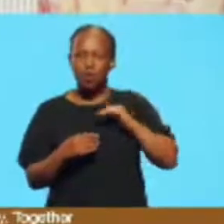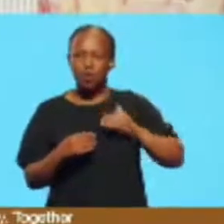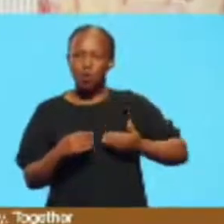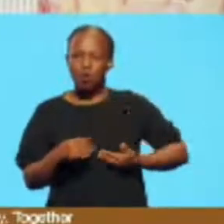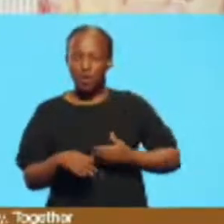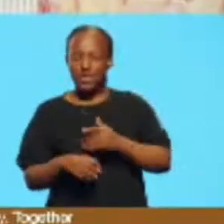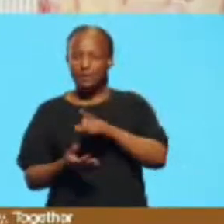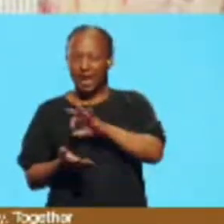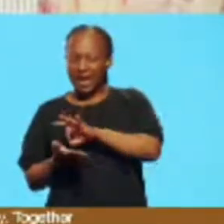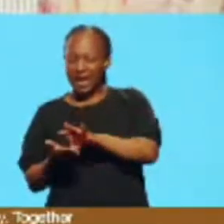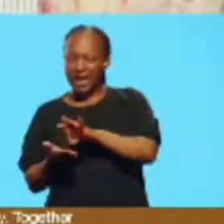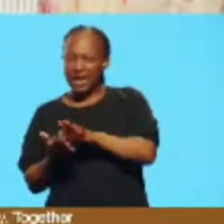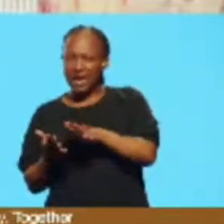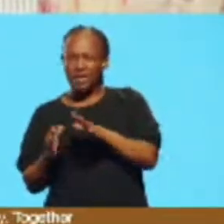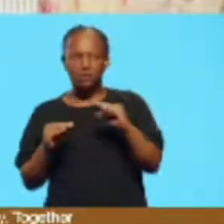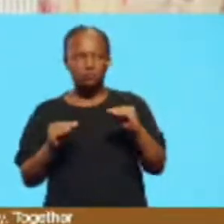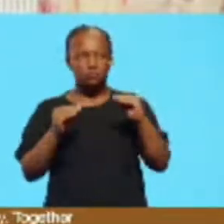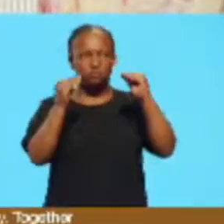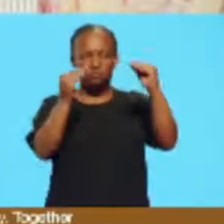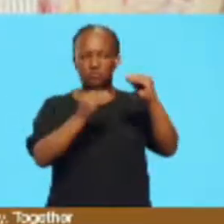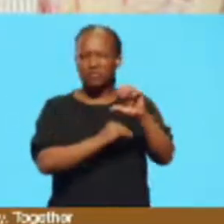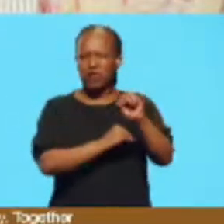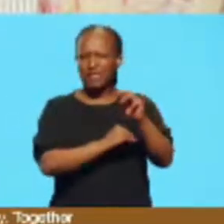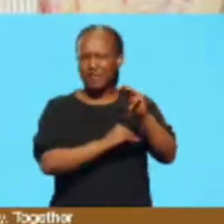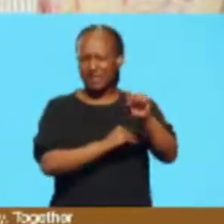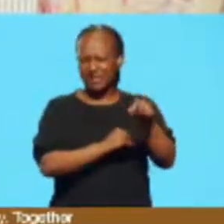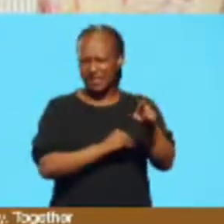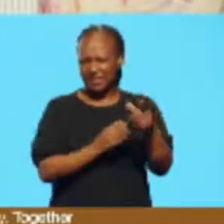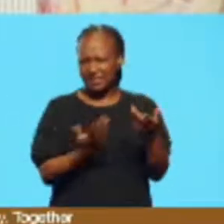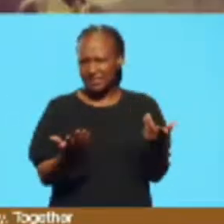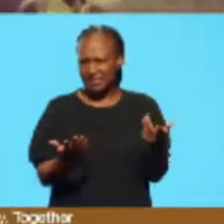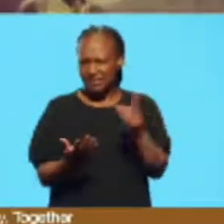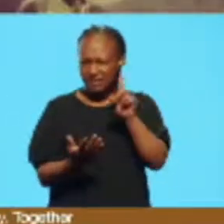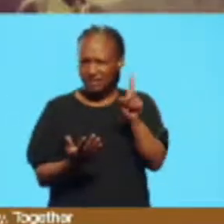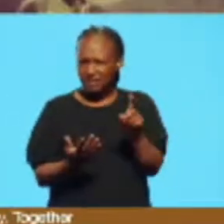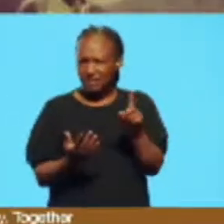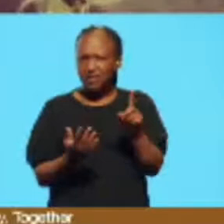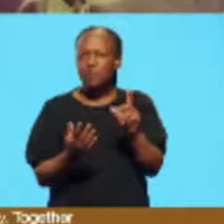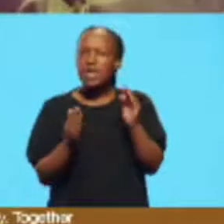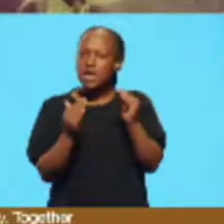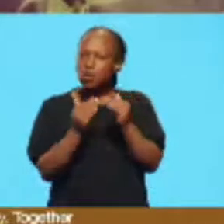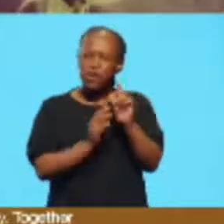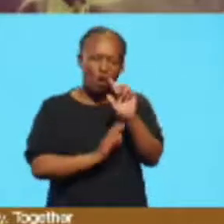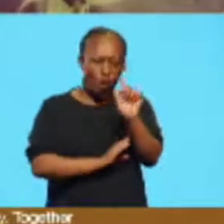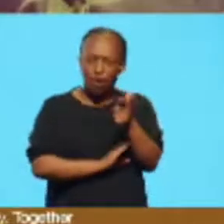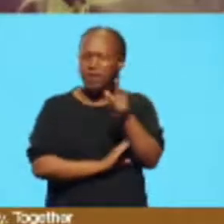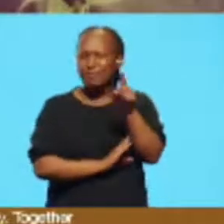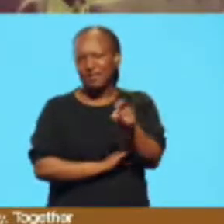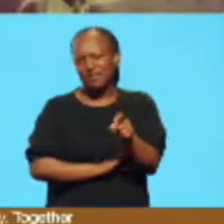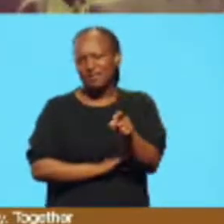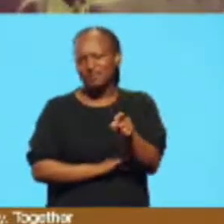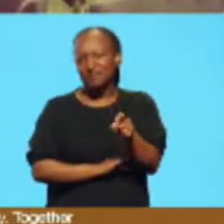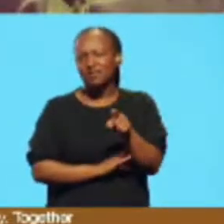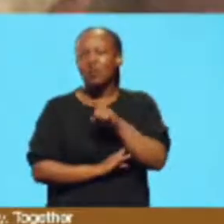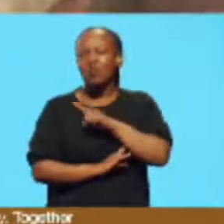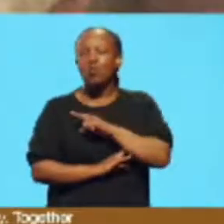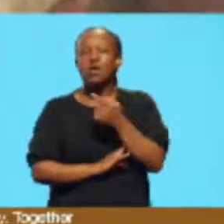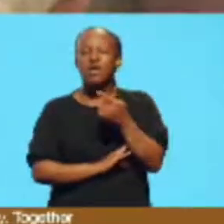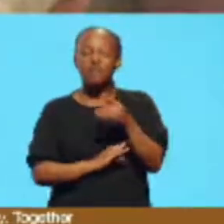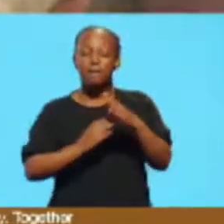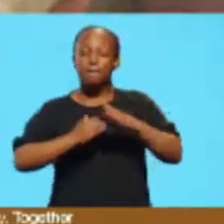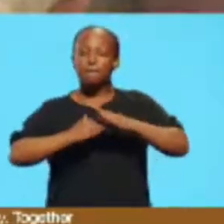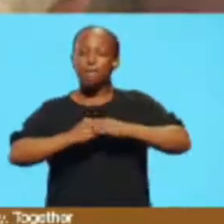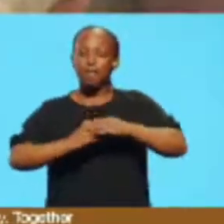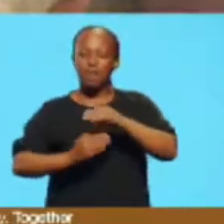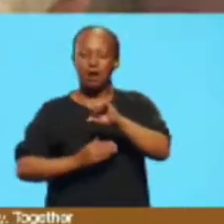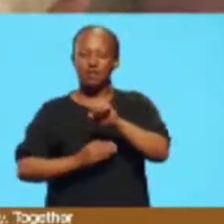to be an SMS? Why are we not talking about equity across all levels? You know for a fact, or if an SMS member leaves,